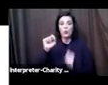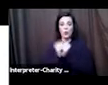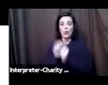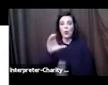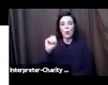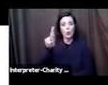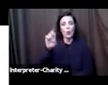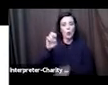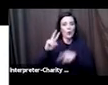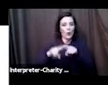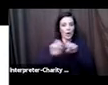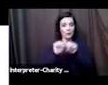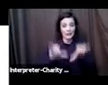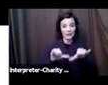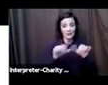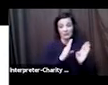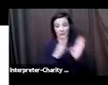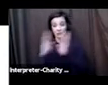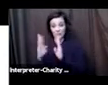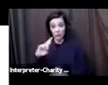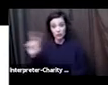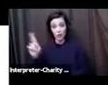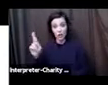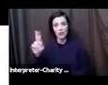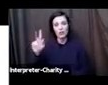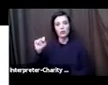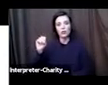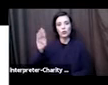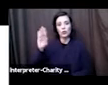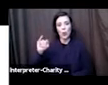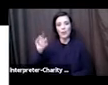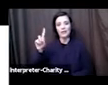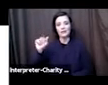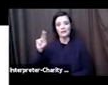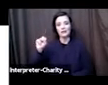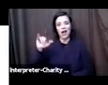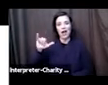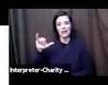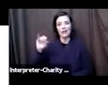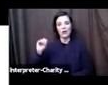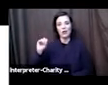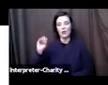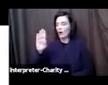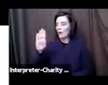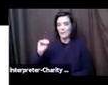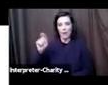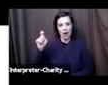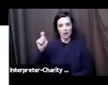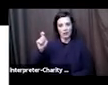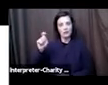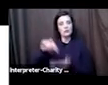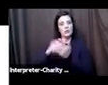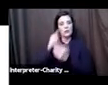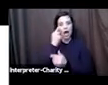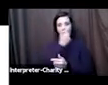system. And then on the far right is a Tobii Dynavox device. So these devices do come available with eye gaze, meaning a person